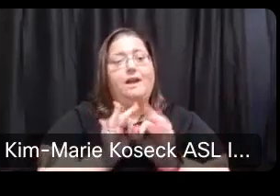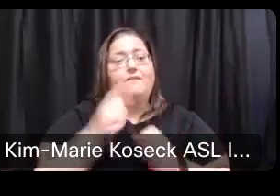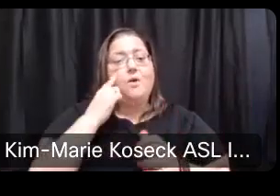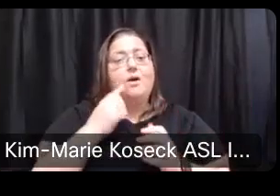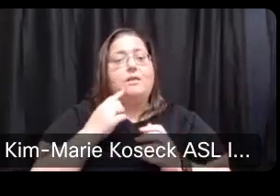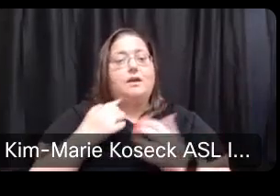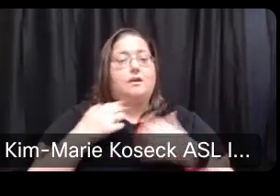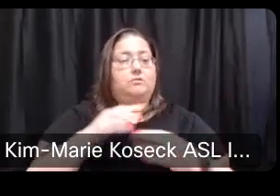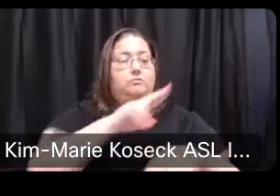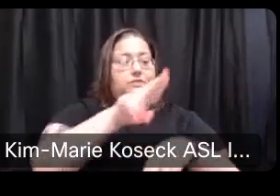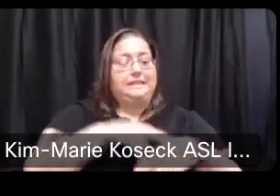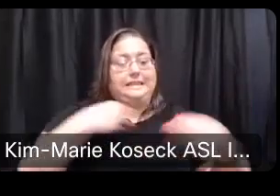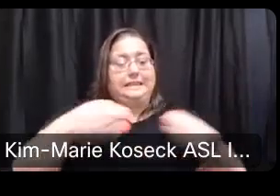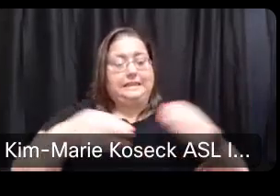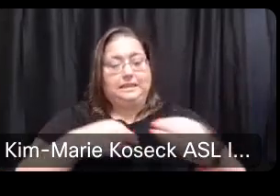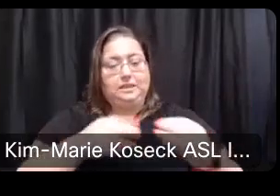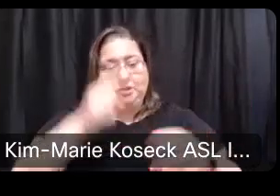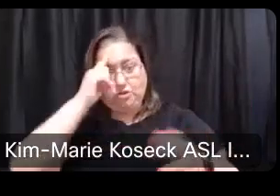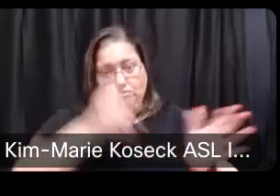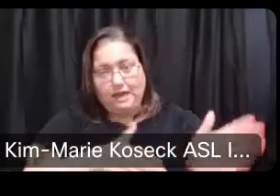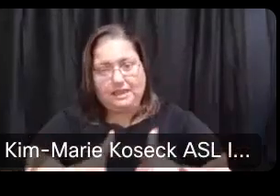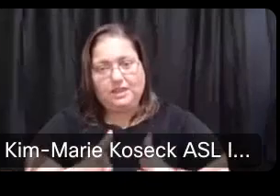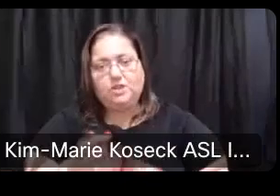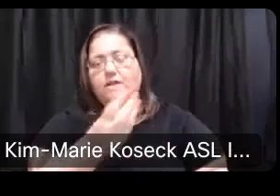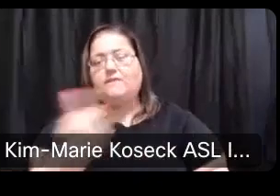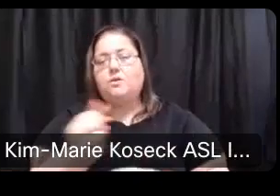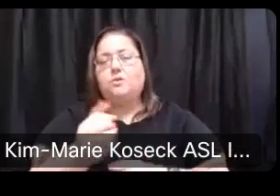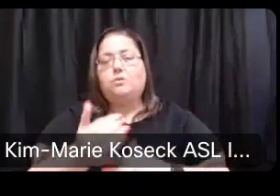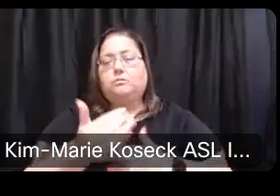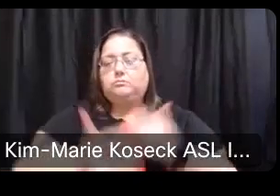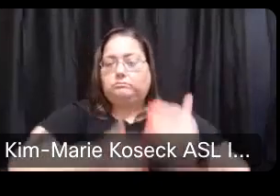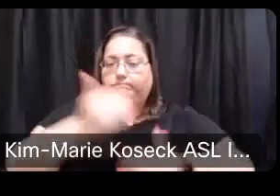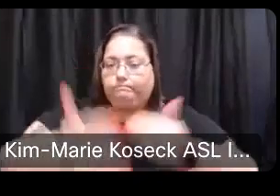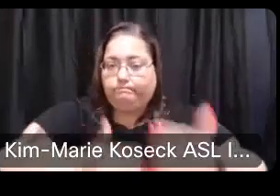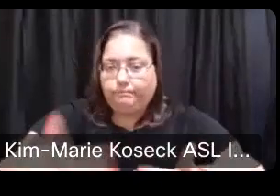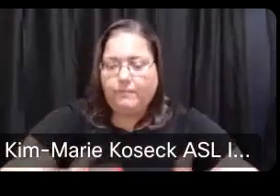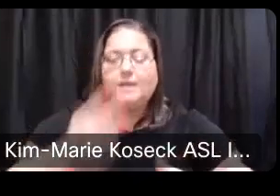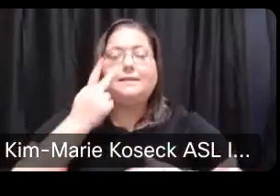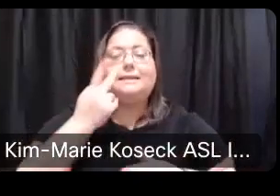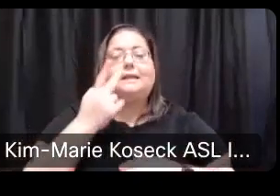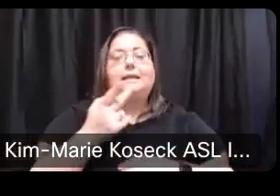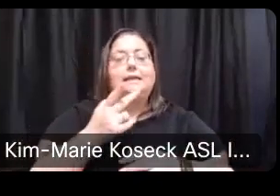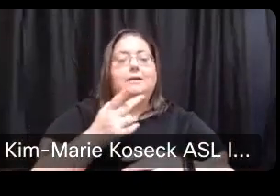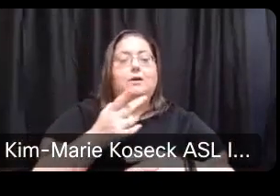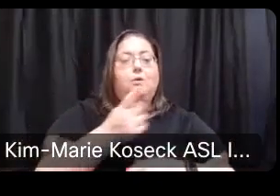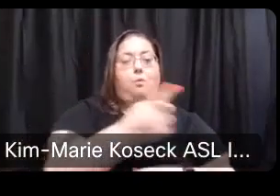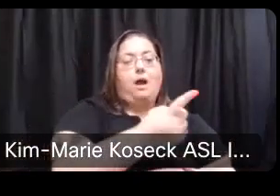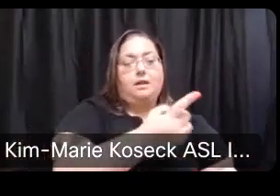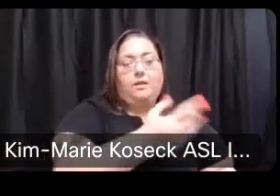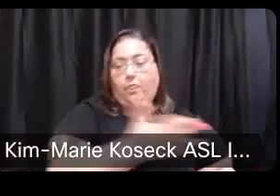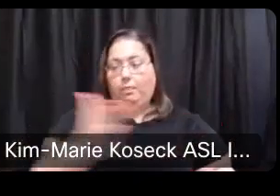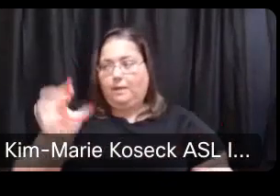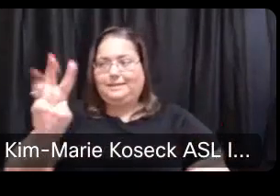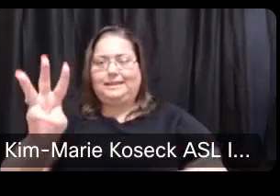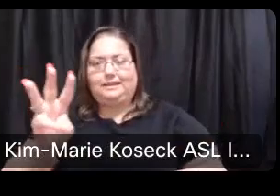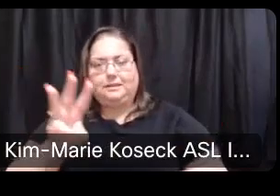resilience strategies. So there are several steps involved in the planning process. You can see steps 1 through 6, and